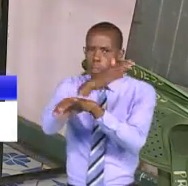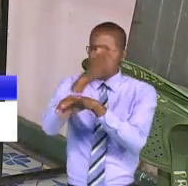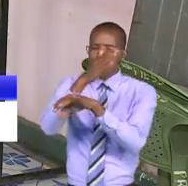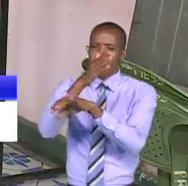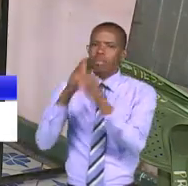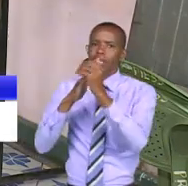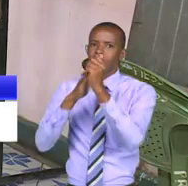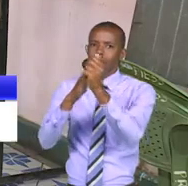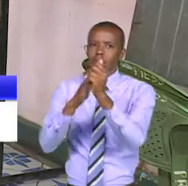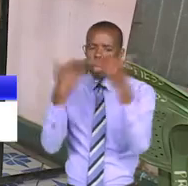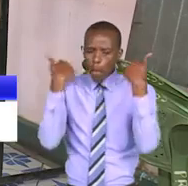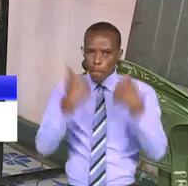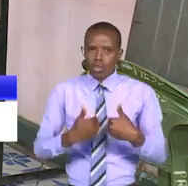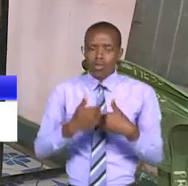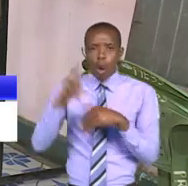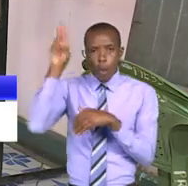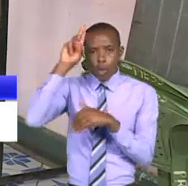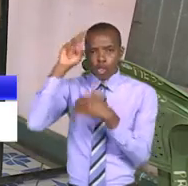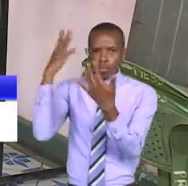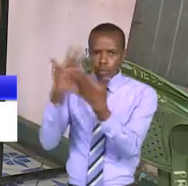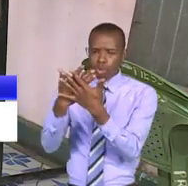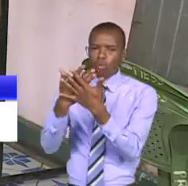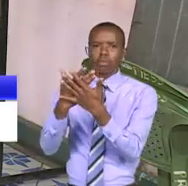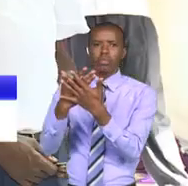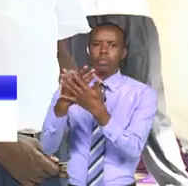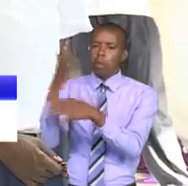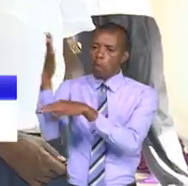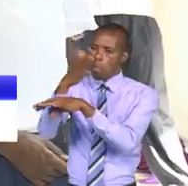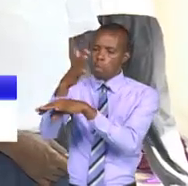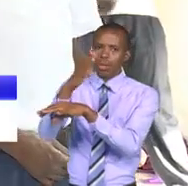kama askari wa prison, peperusha bendera ya Kenya prison.